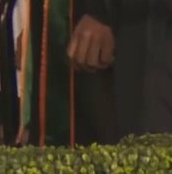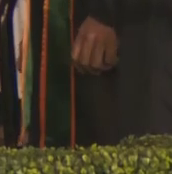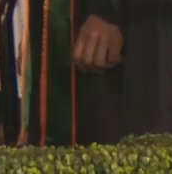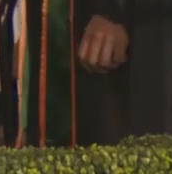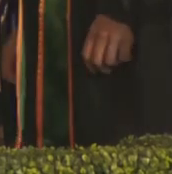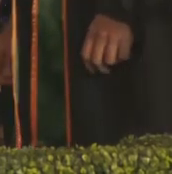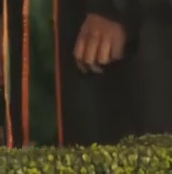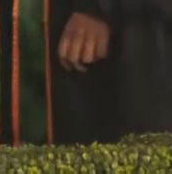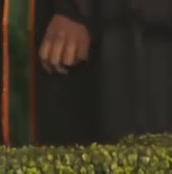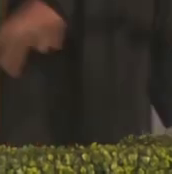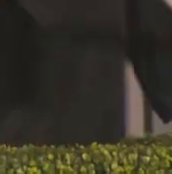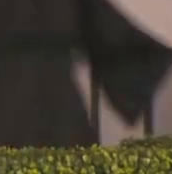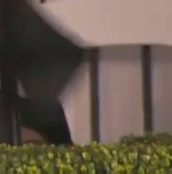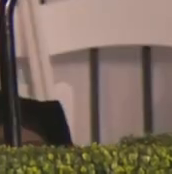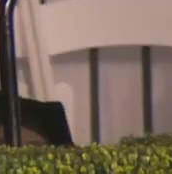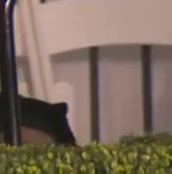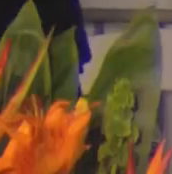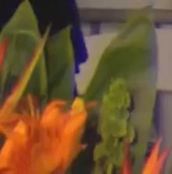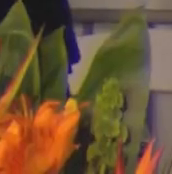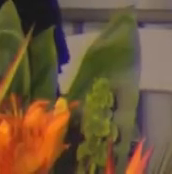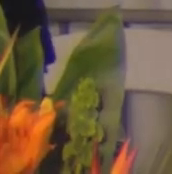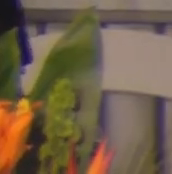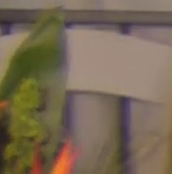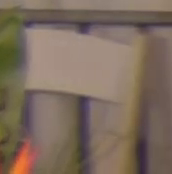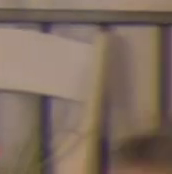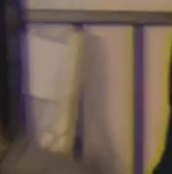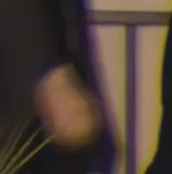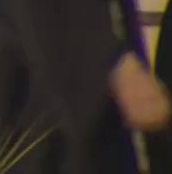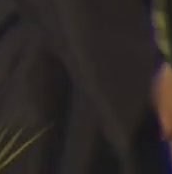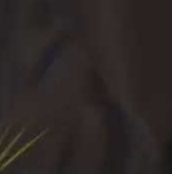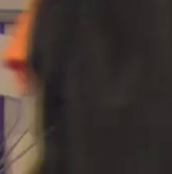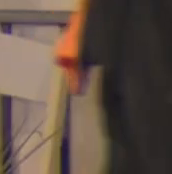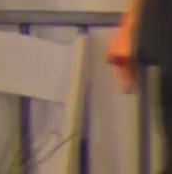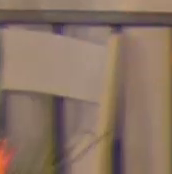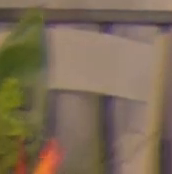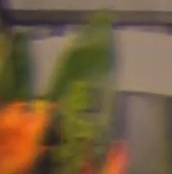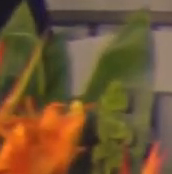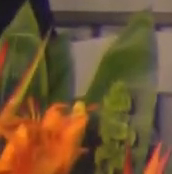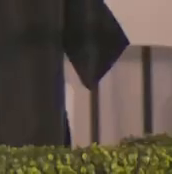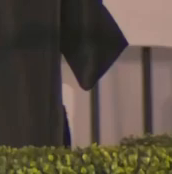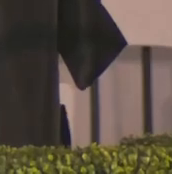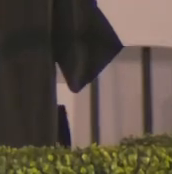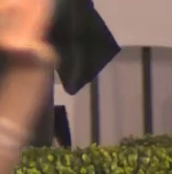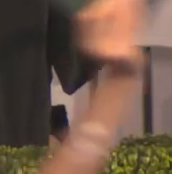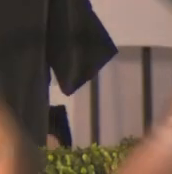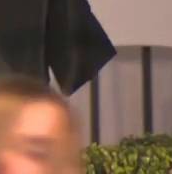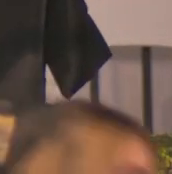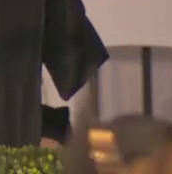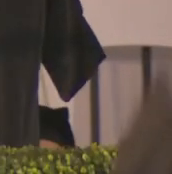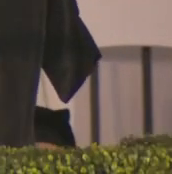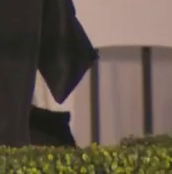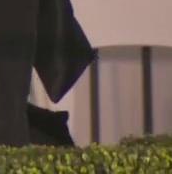Mohammed Salah Hamad. Shamsa Nasir Al Suwadi.